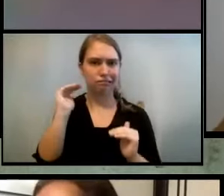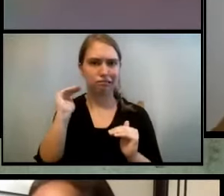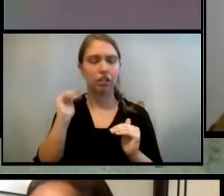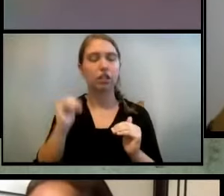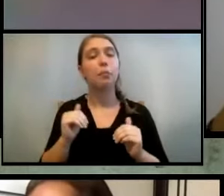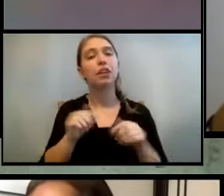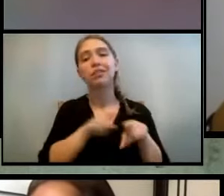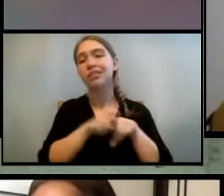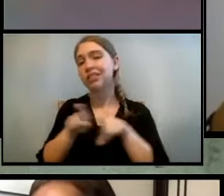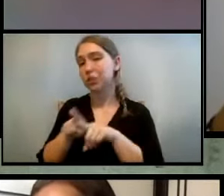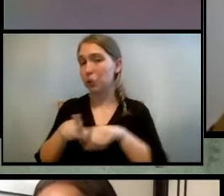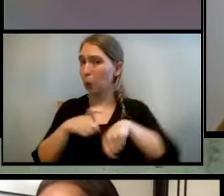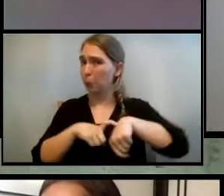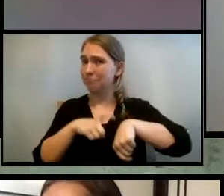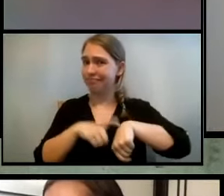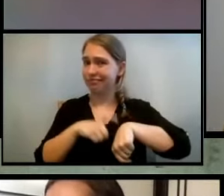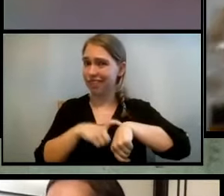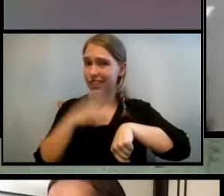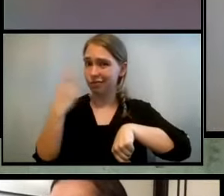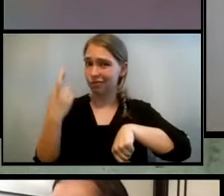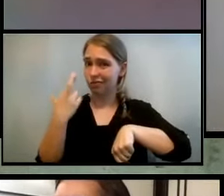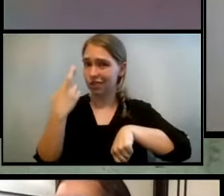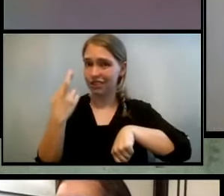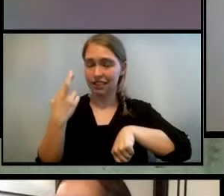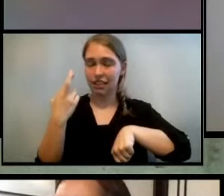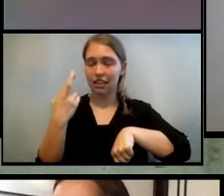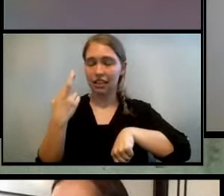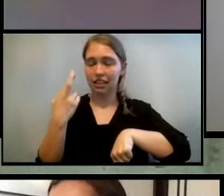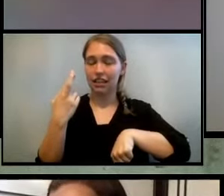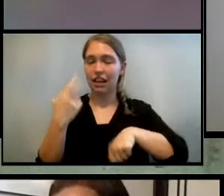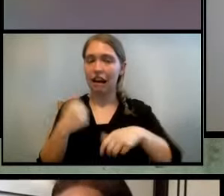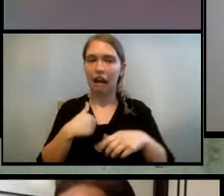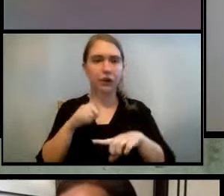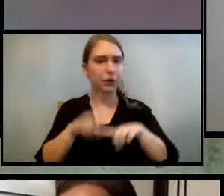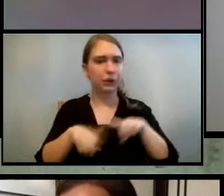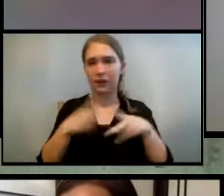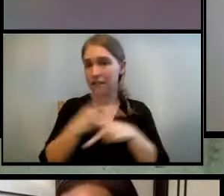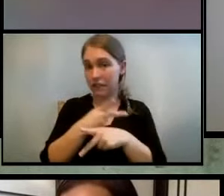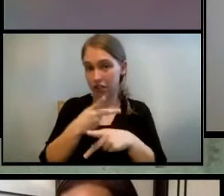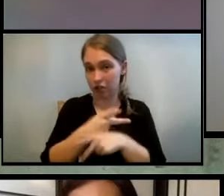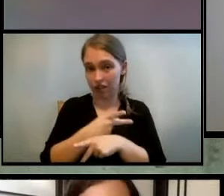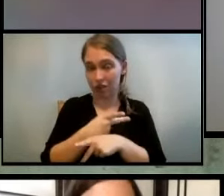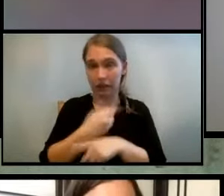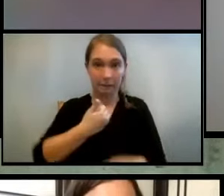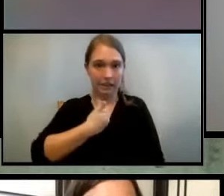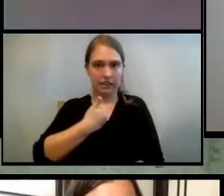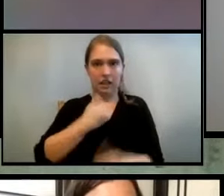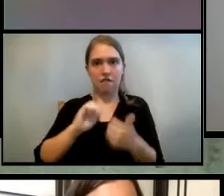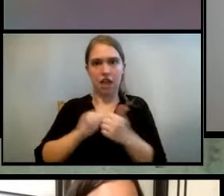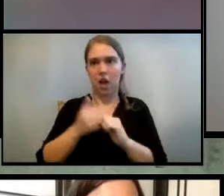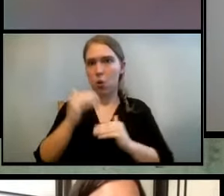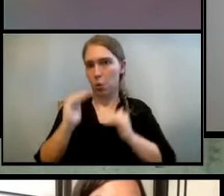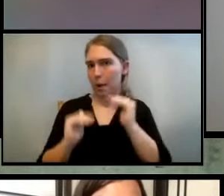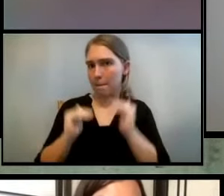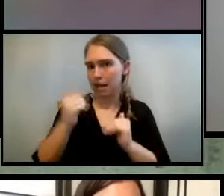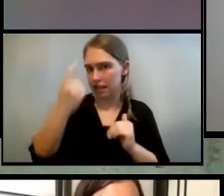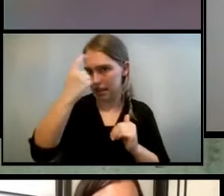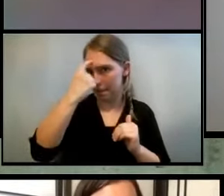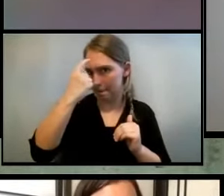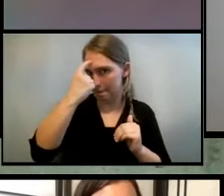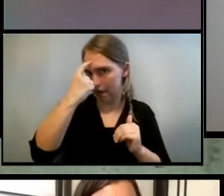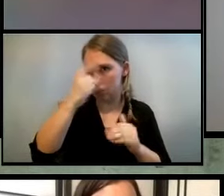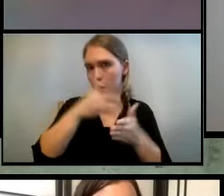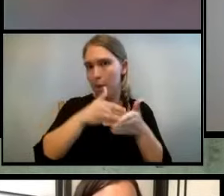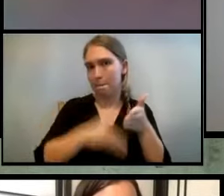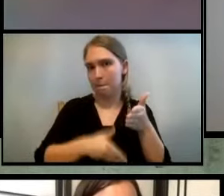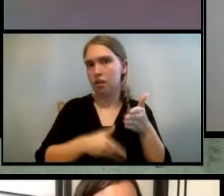thing. And part of it was not being able to figure out how, for me, to balance the mental aspects